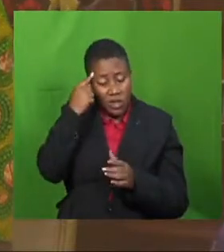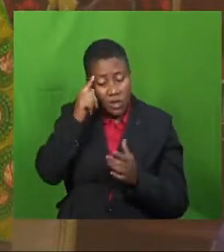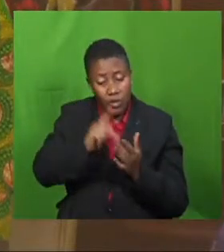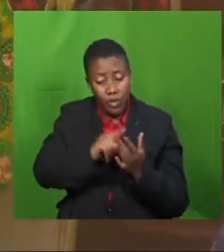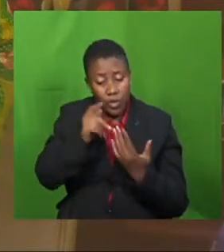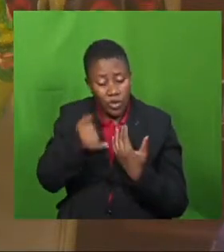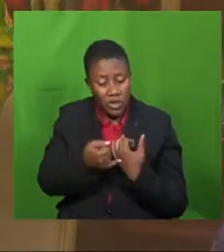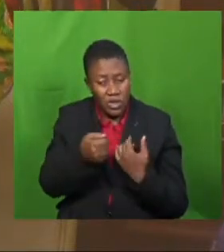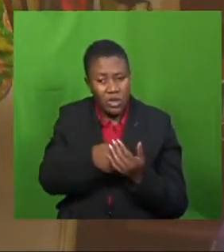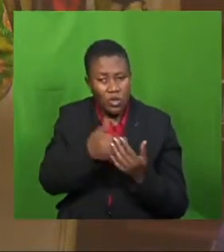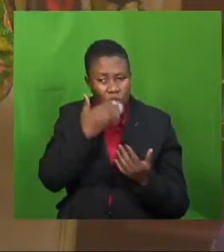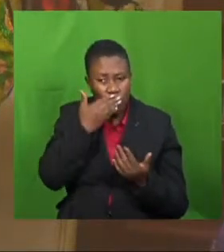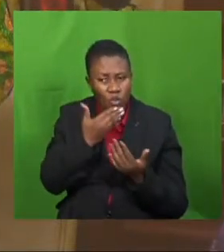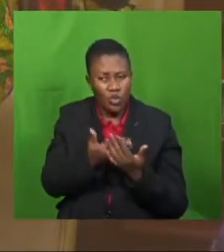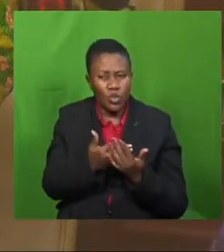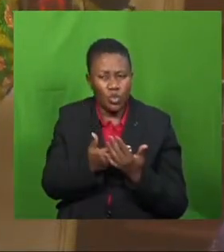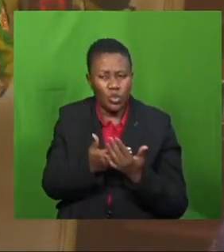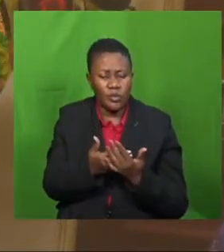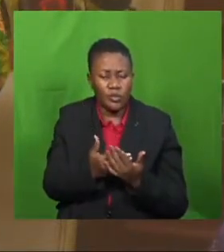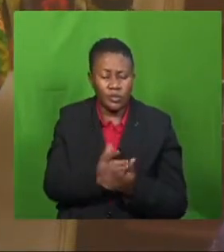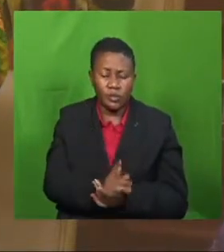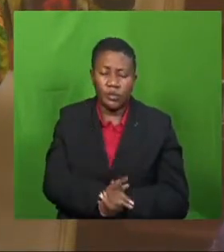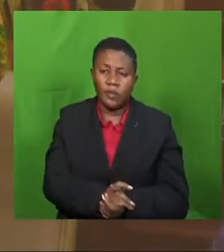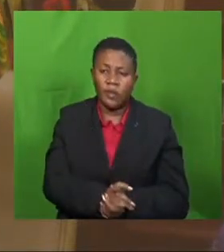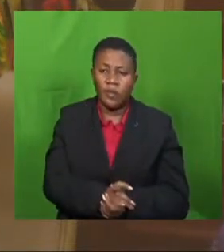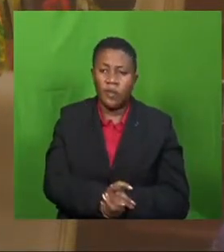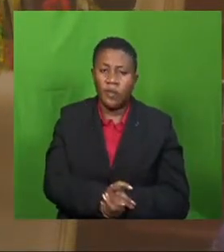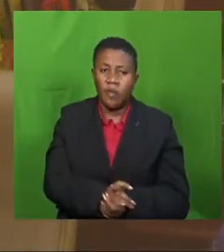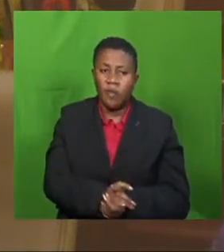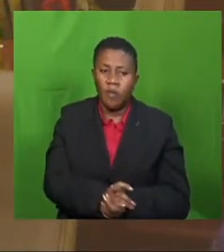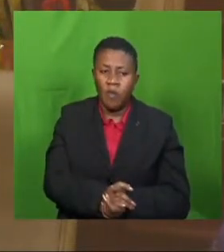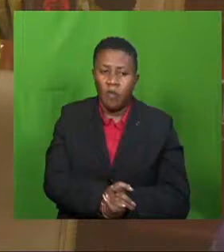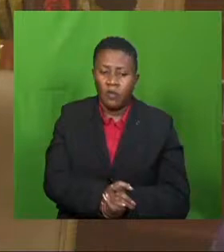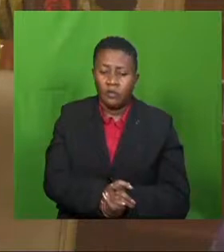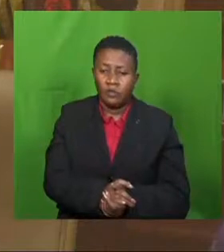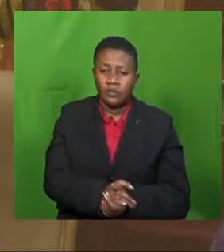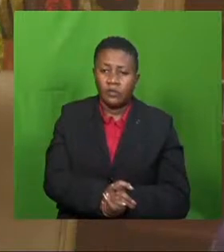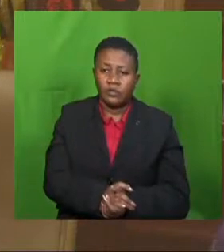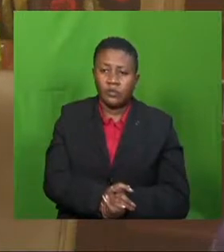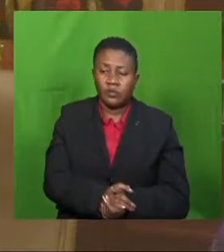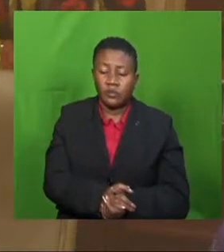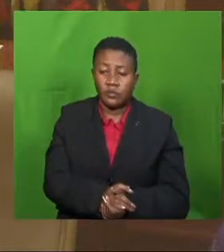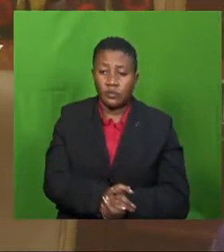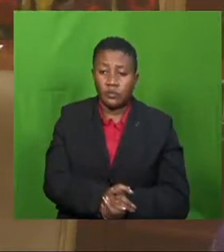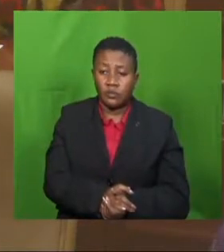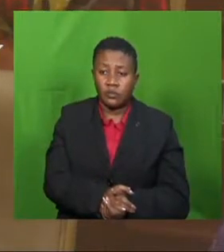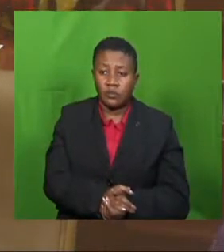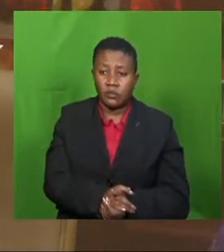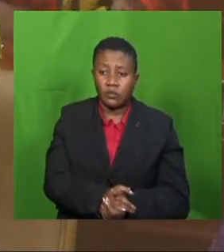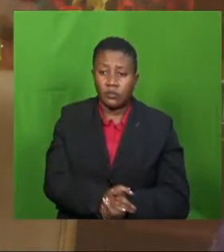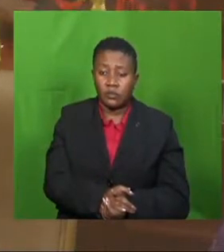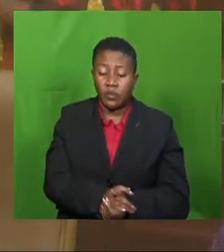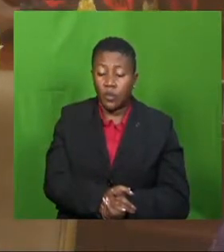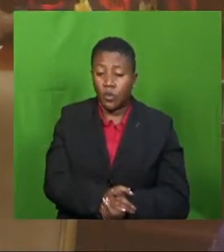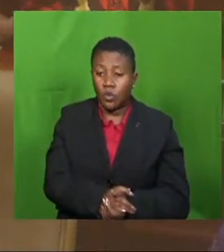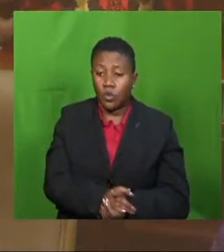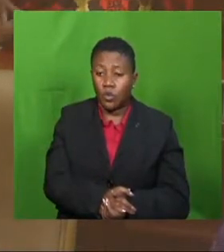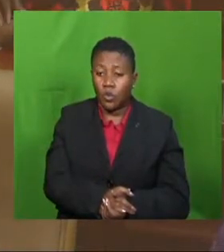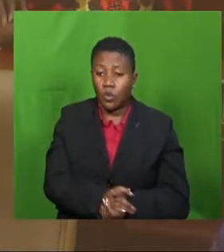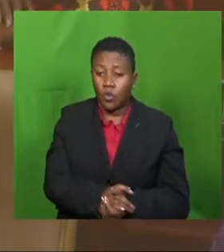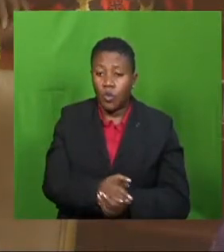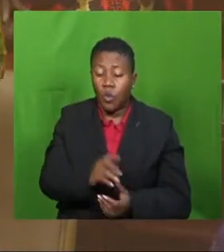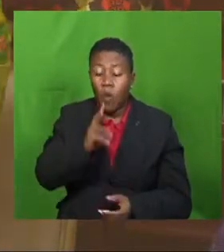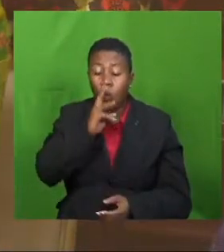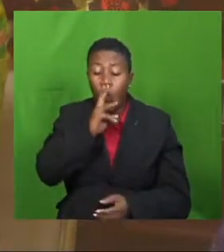pursuing. So, Speaker, the water in Takwa, the Bonsa water, over